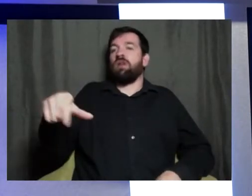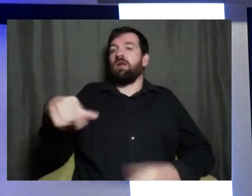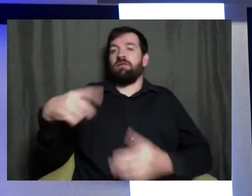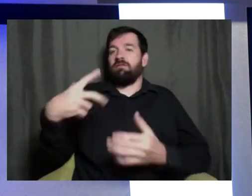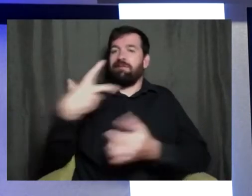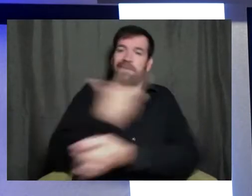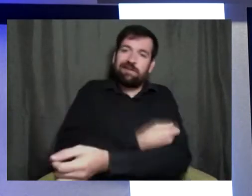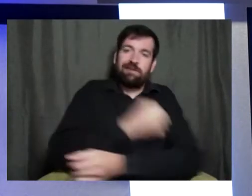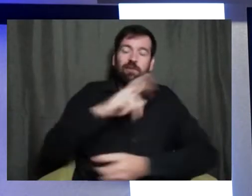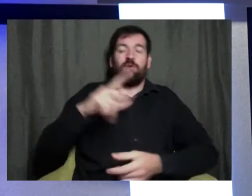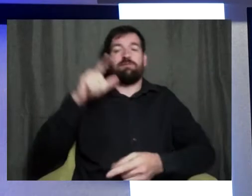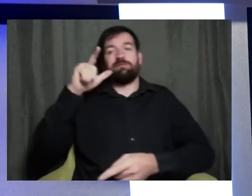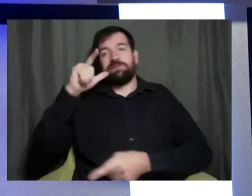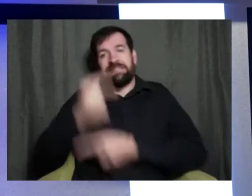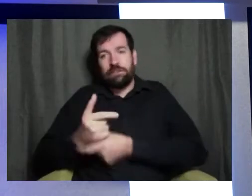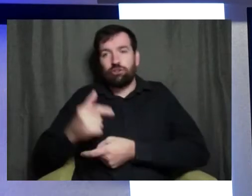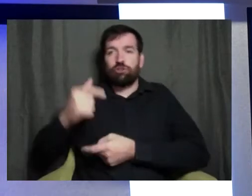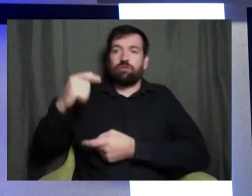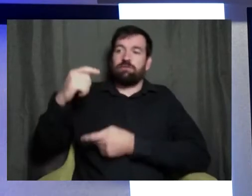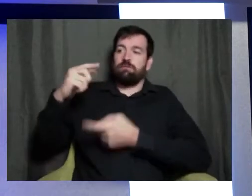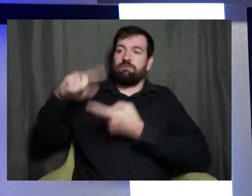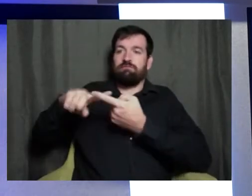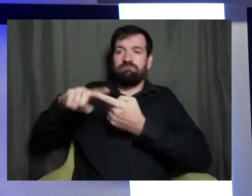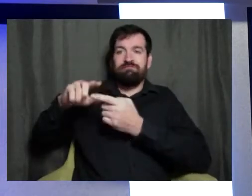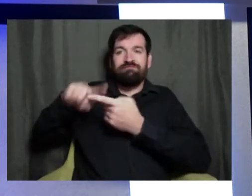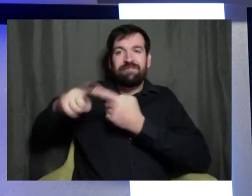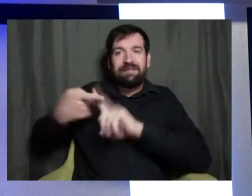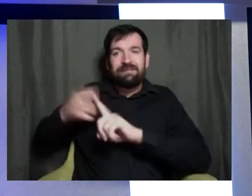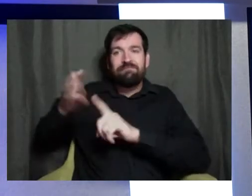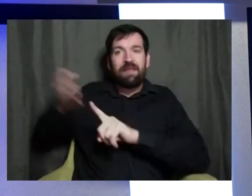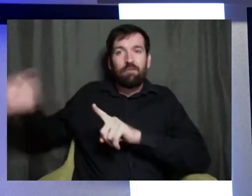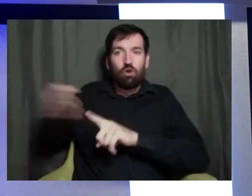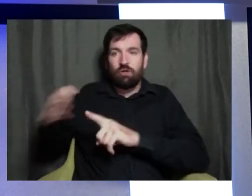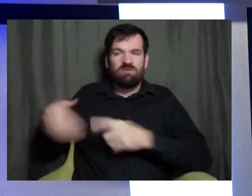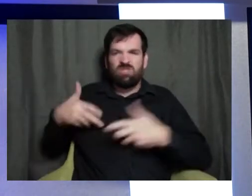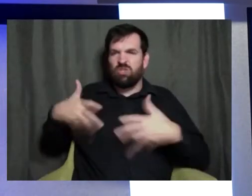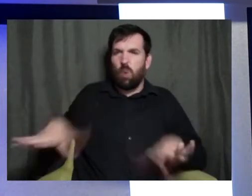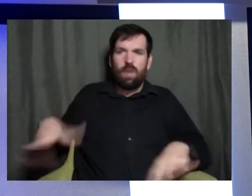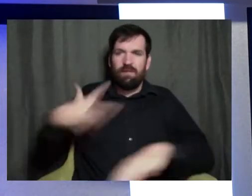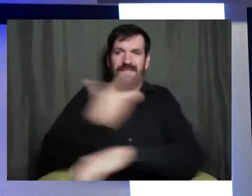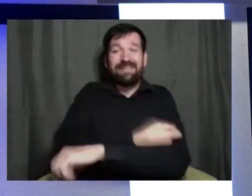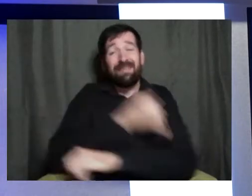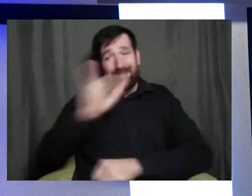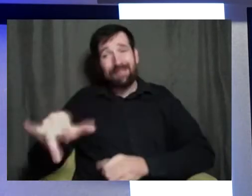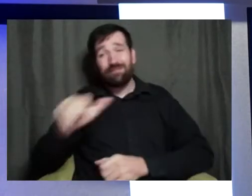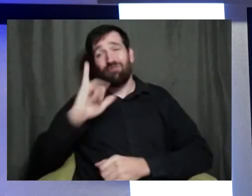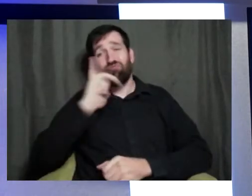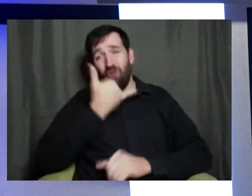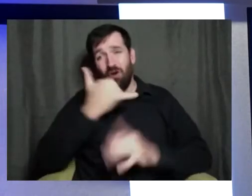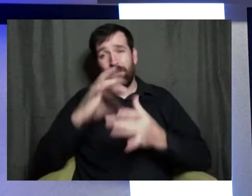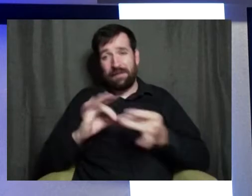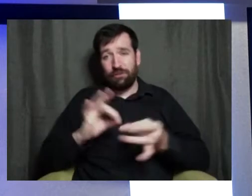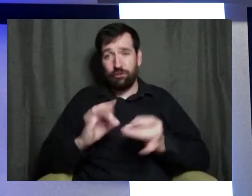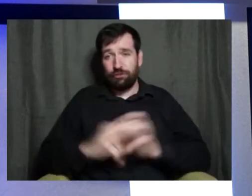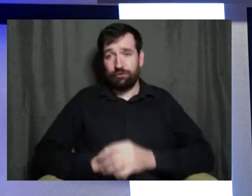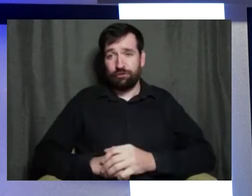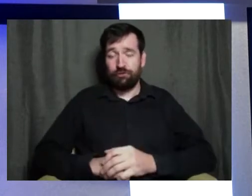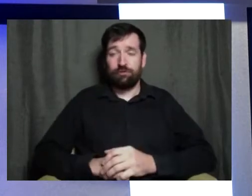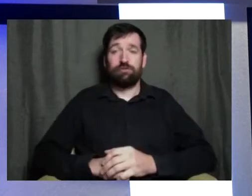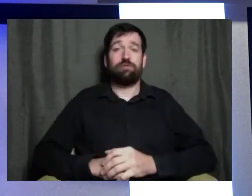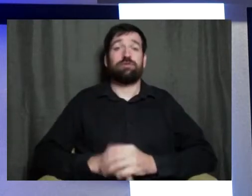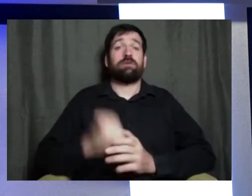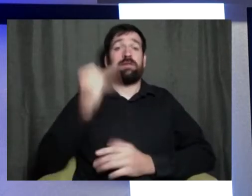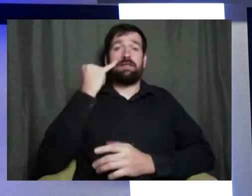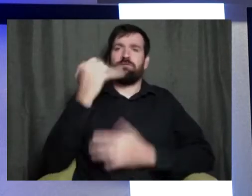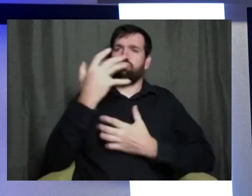or a neighbor that's in healthcare and doesn't want the vaccine. That is definitely the wrong message to send, because if you are trusting